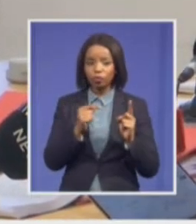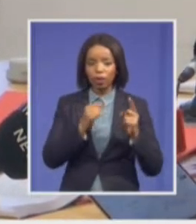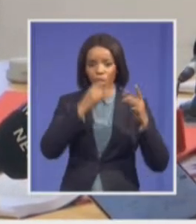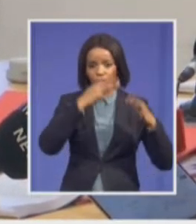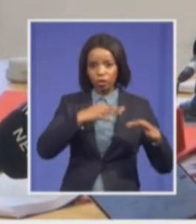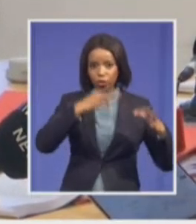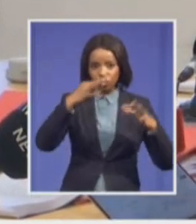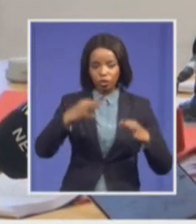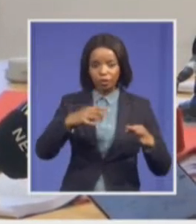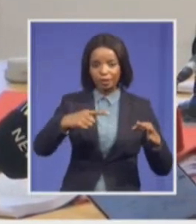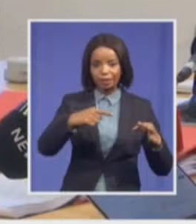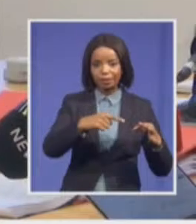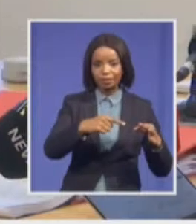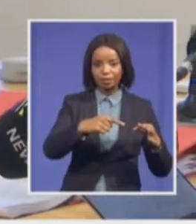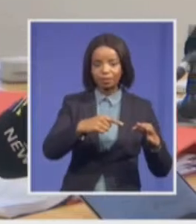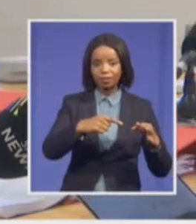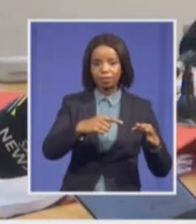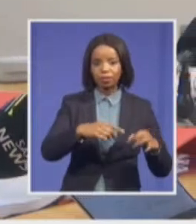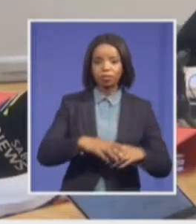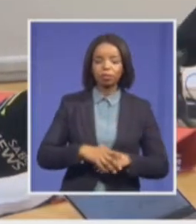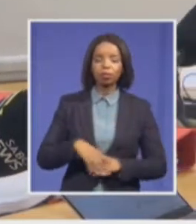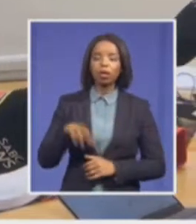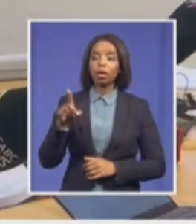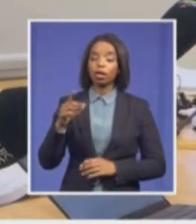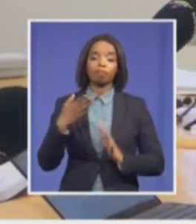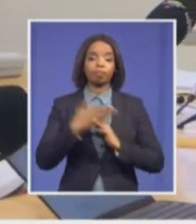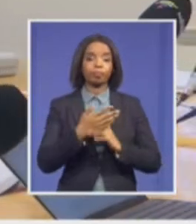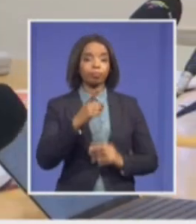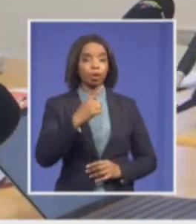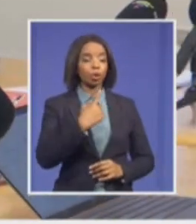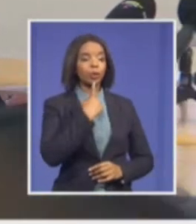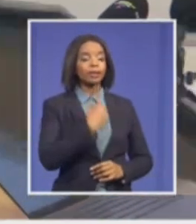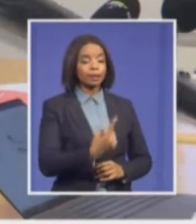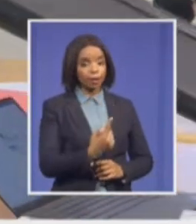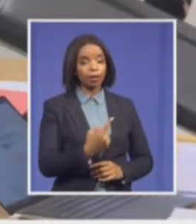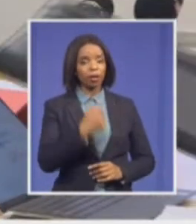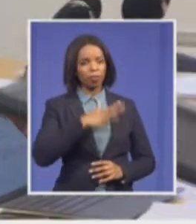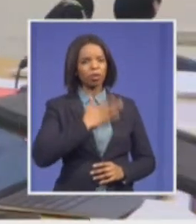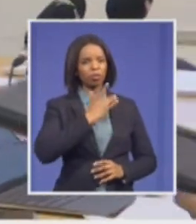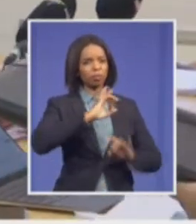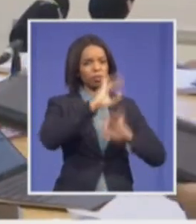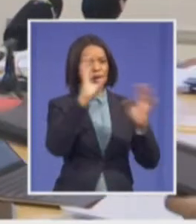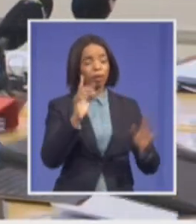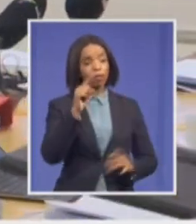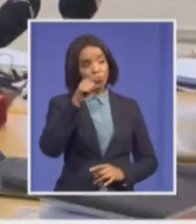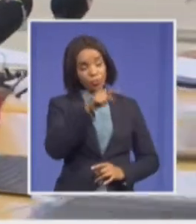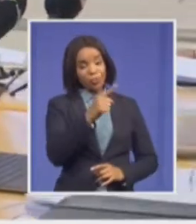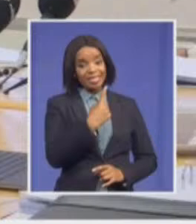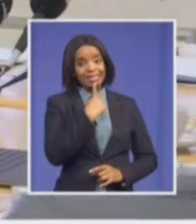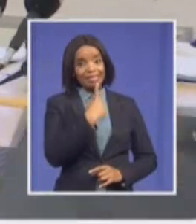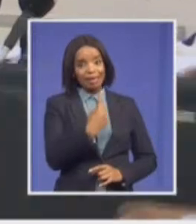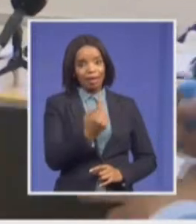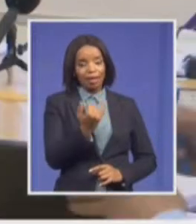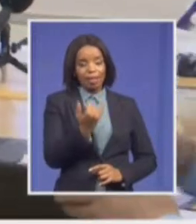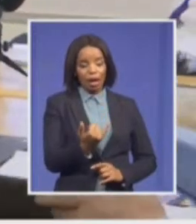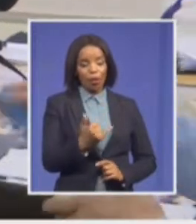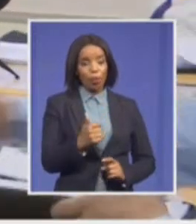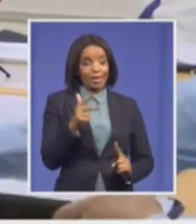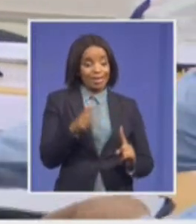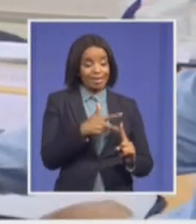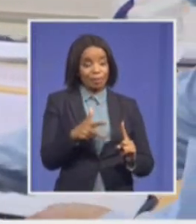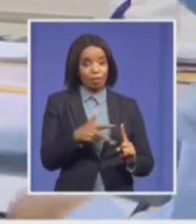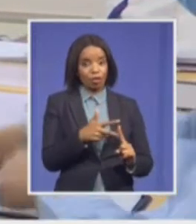that, Are you saying, just to understand, are you saying in a disciplinary matter? No, but let's take it, this